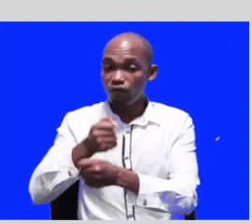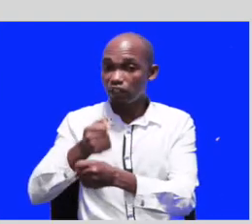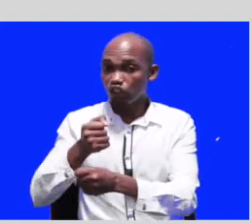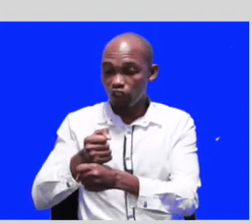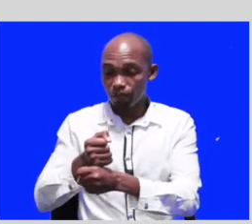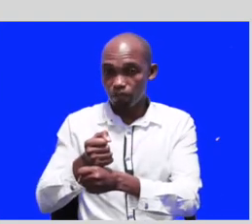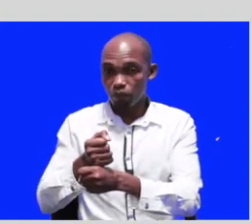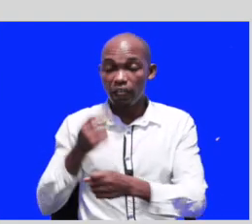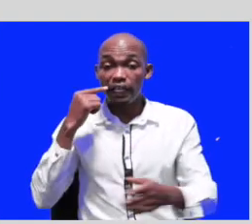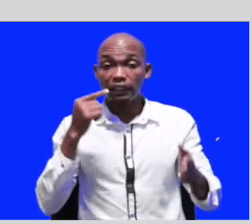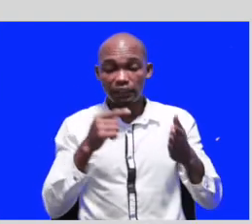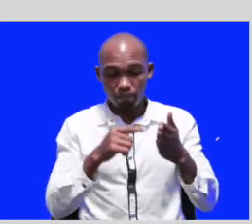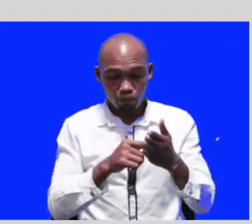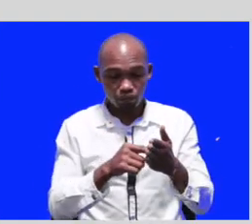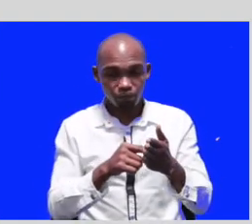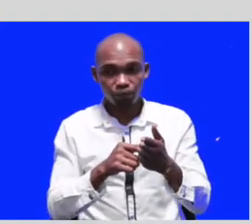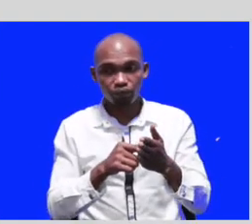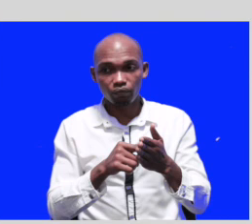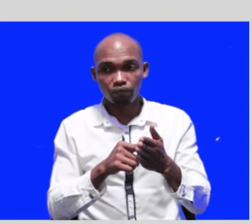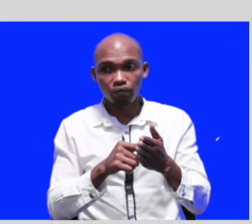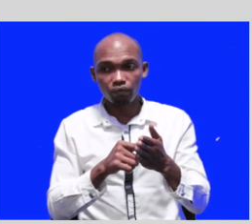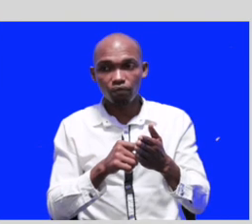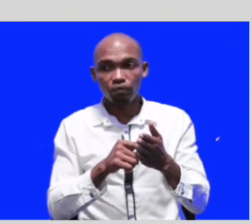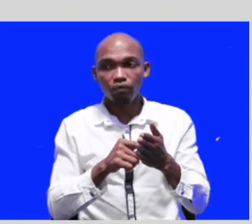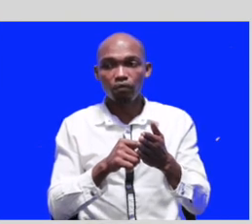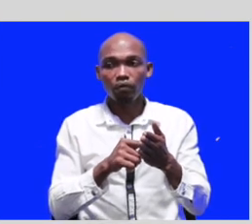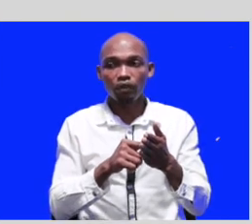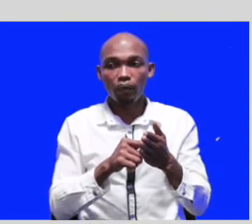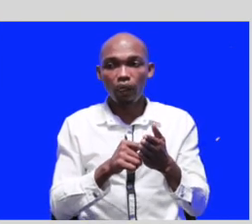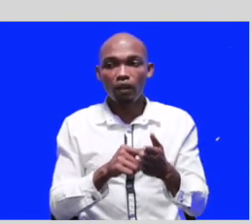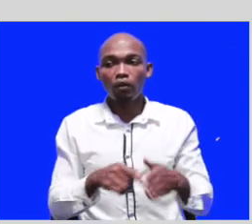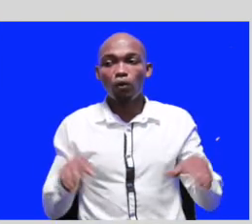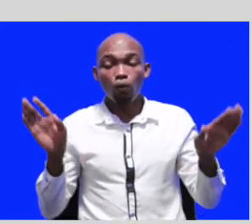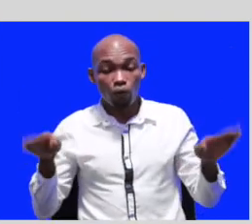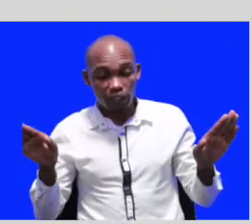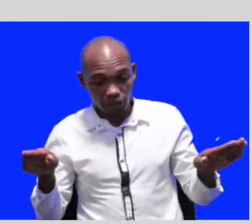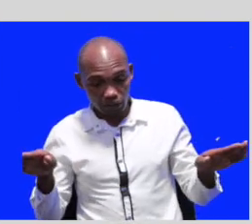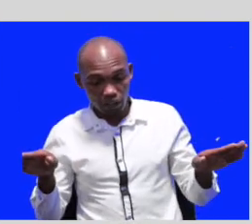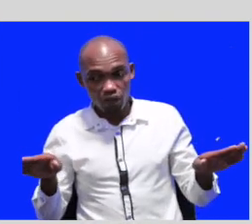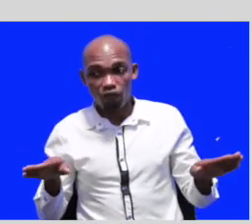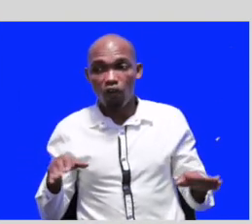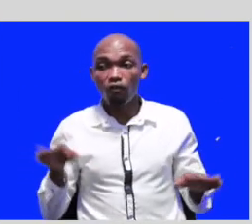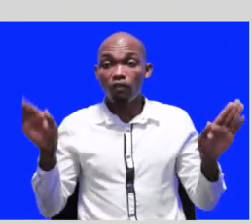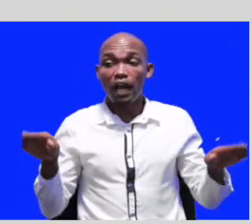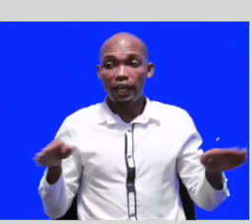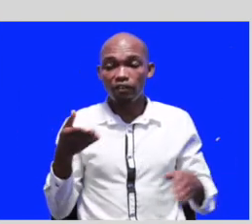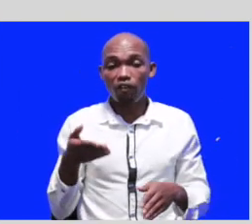original function. Examples of vestigial structures are wings of flightless